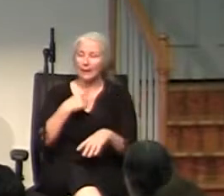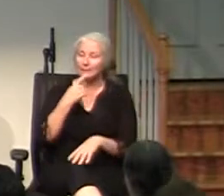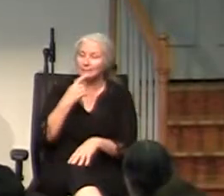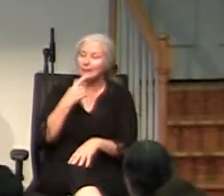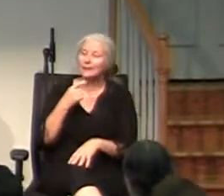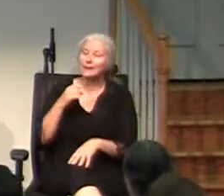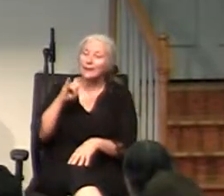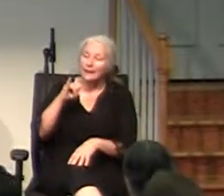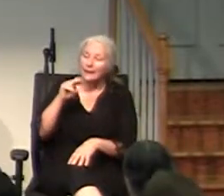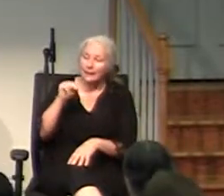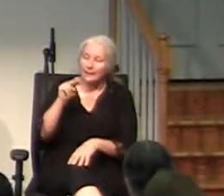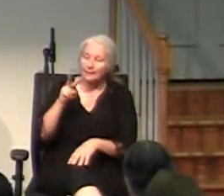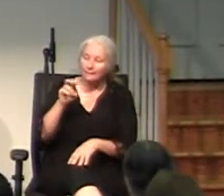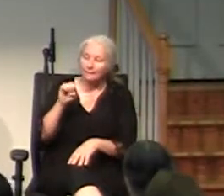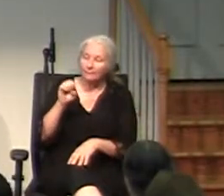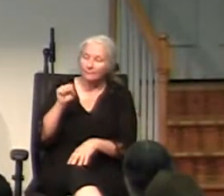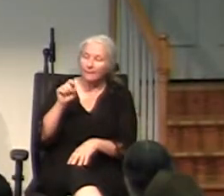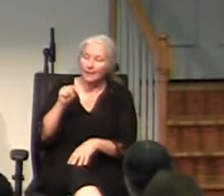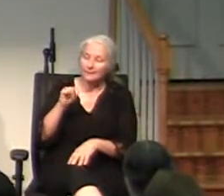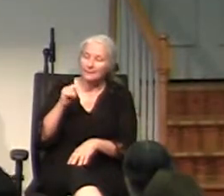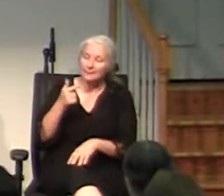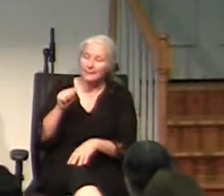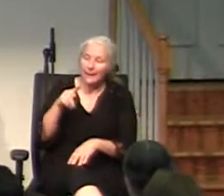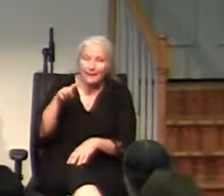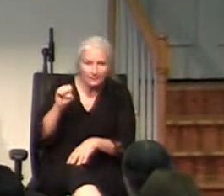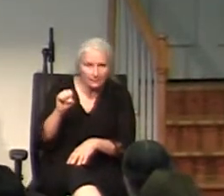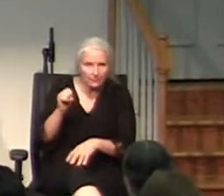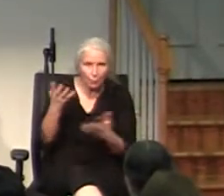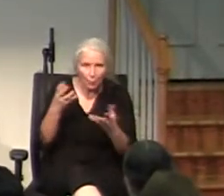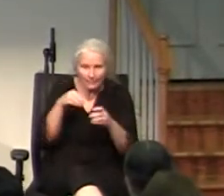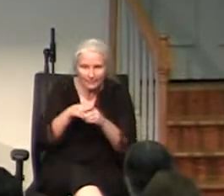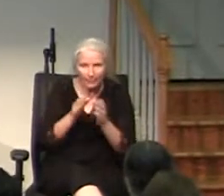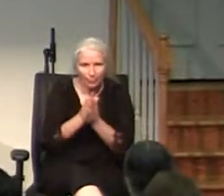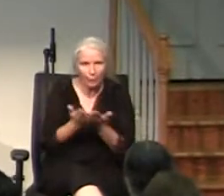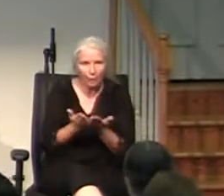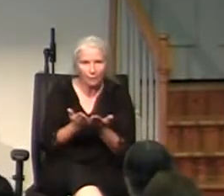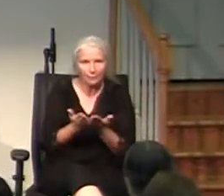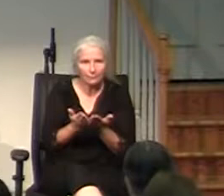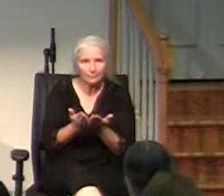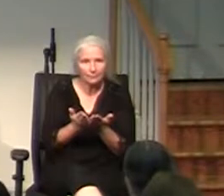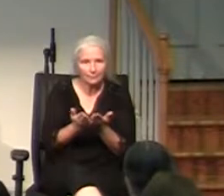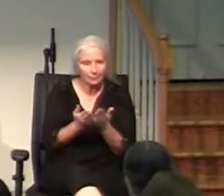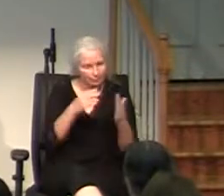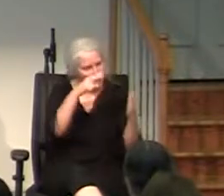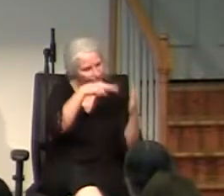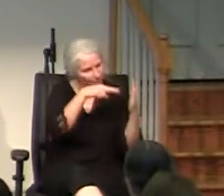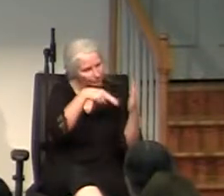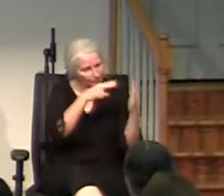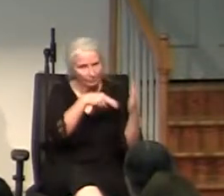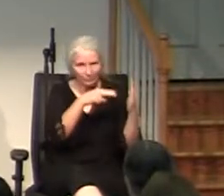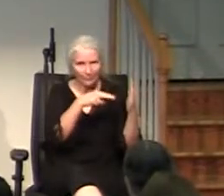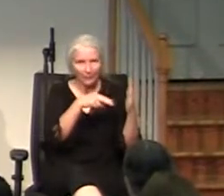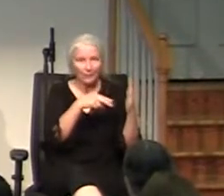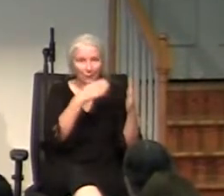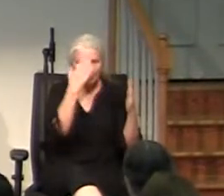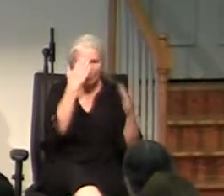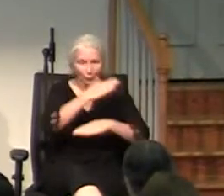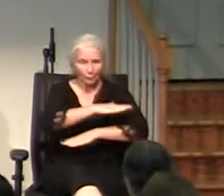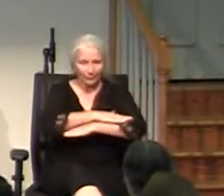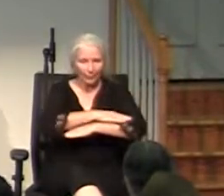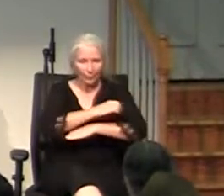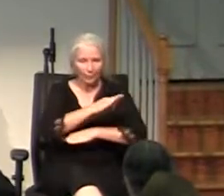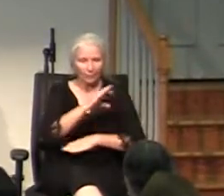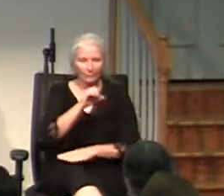investigate the contents that's in the book. And I said, this is in a court